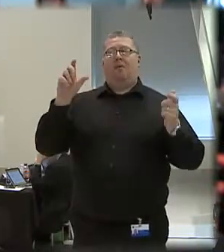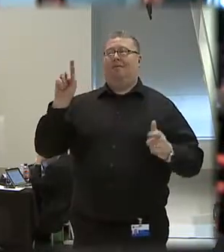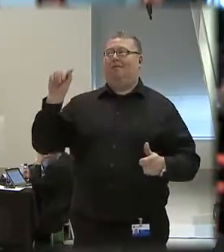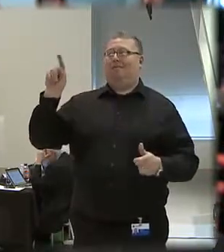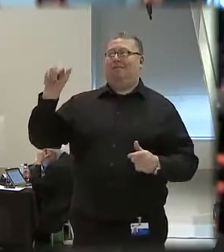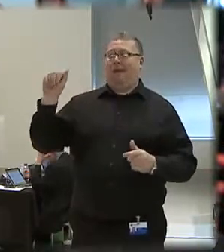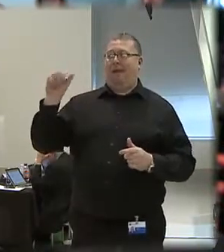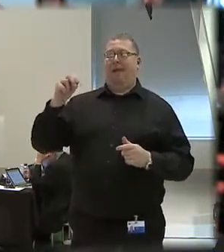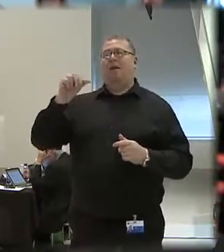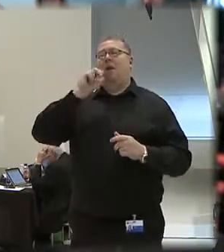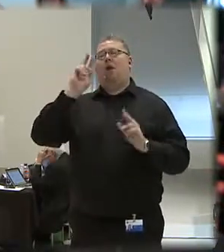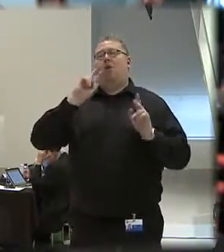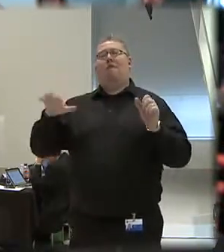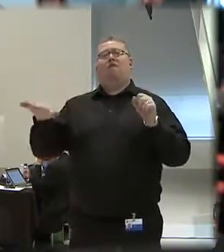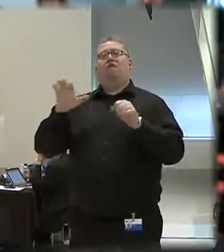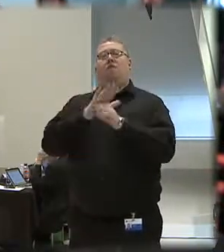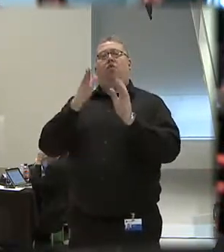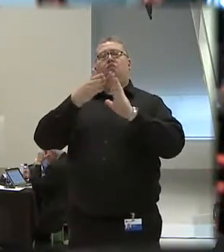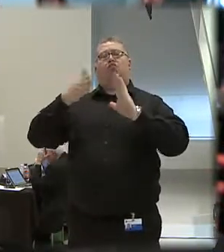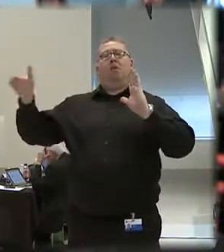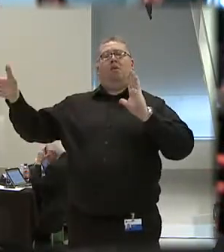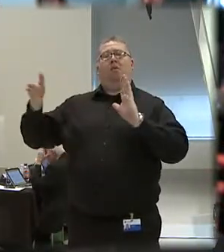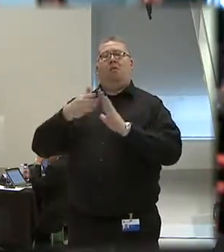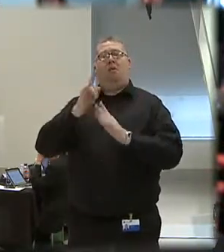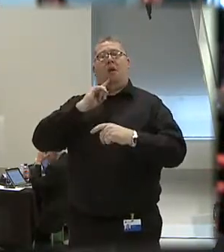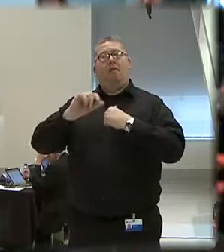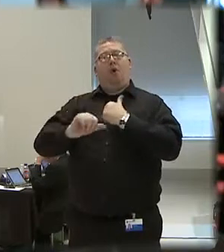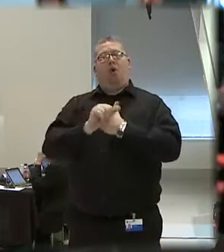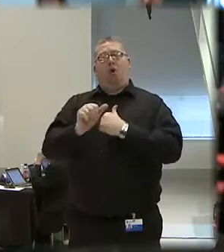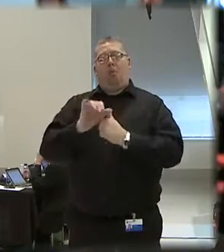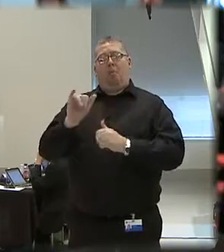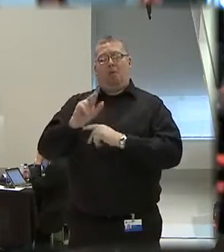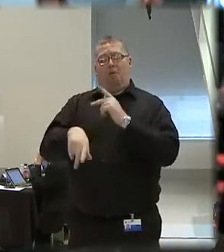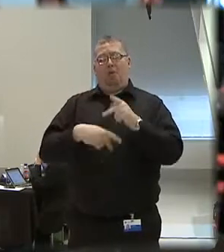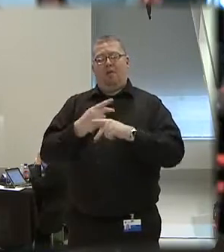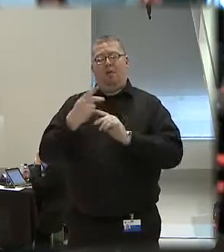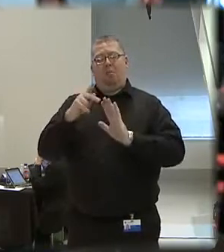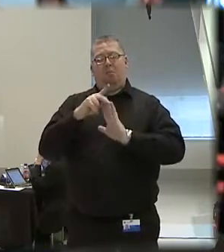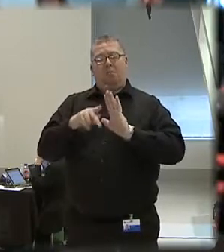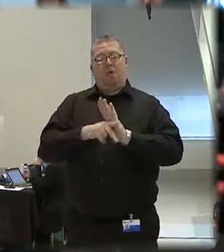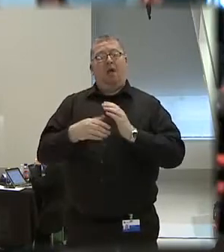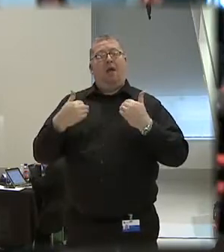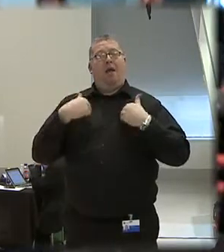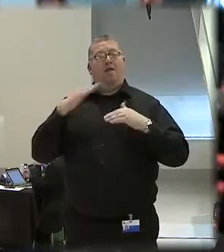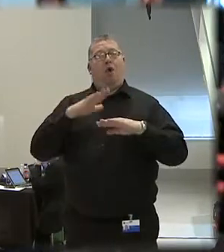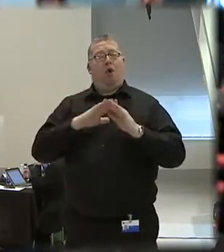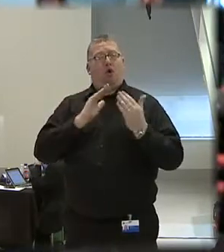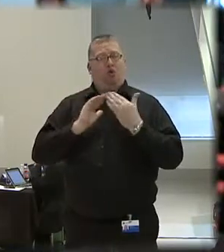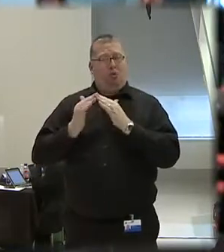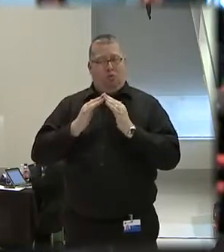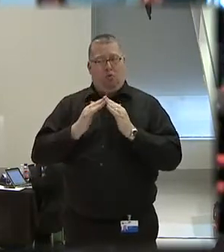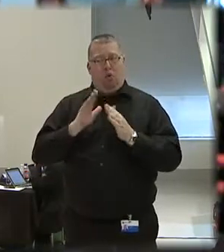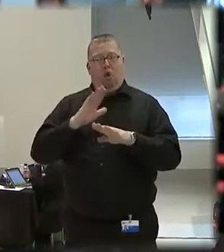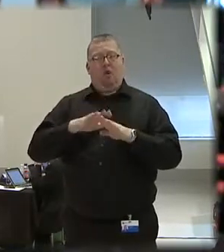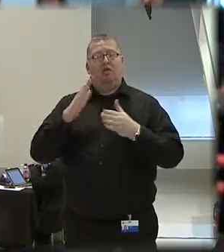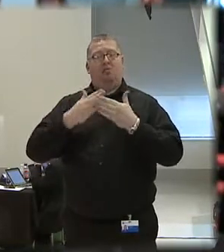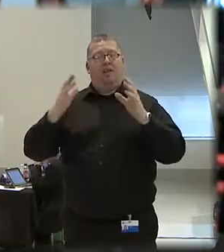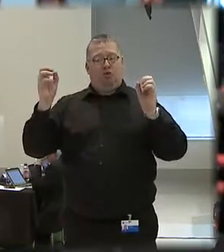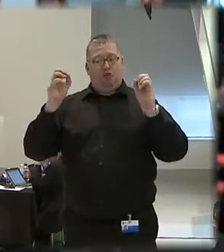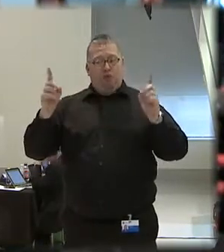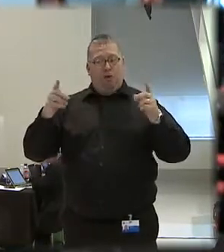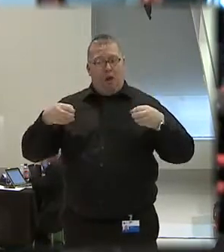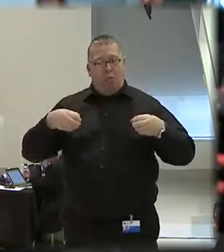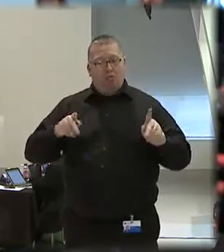actually at the full range of harms that these type of policies have on communities, have on sort of educational